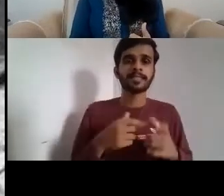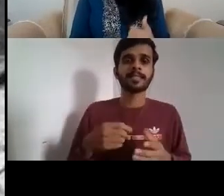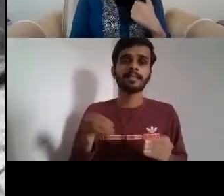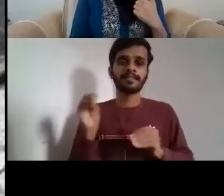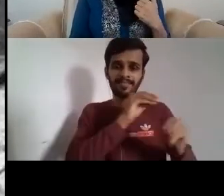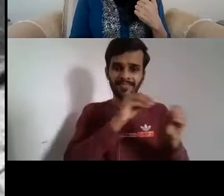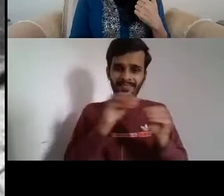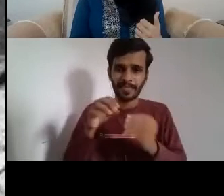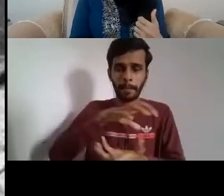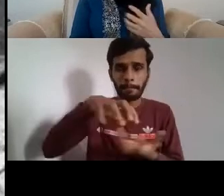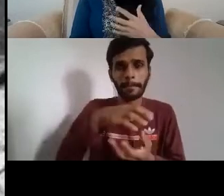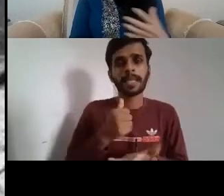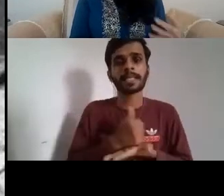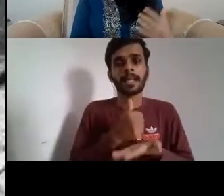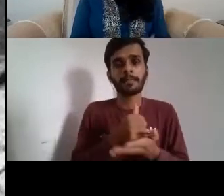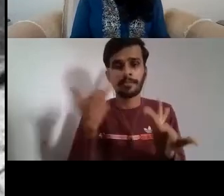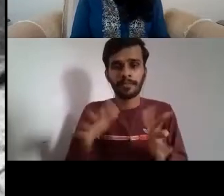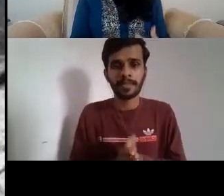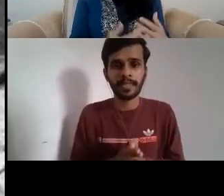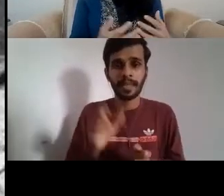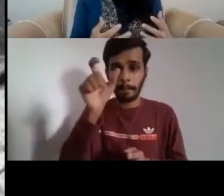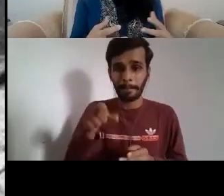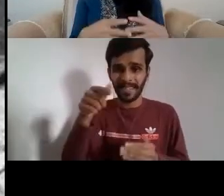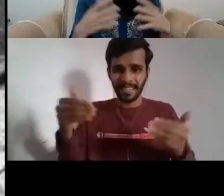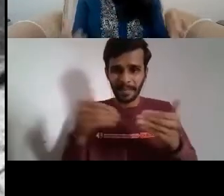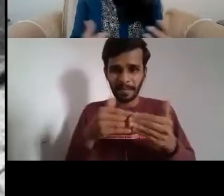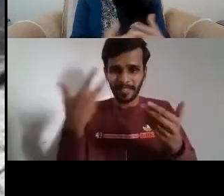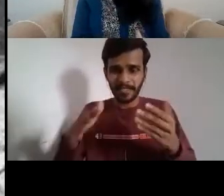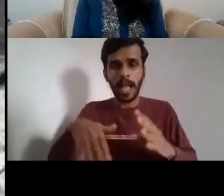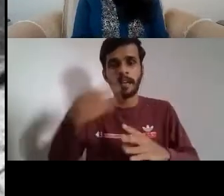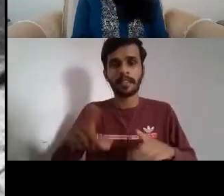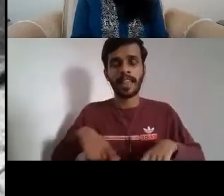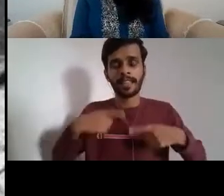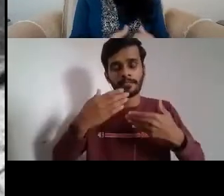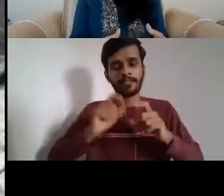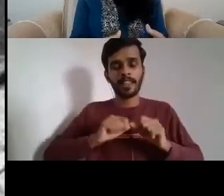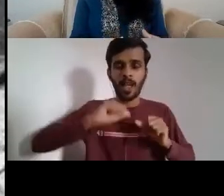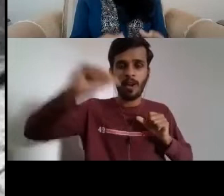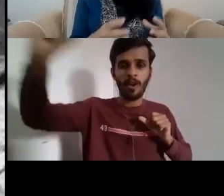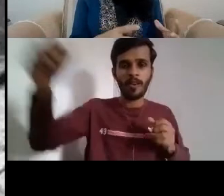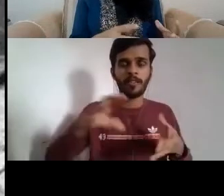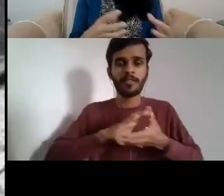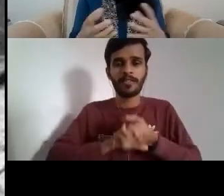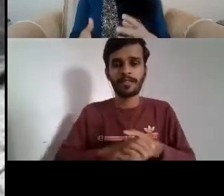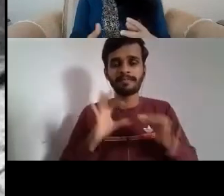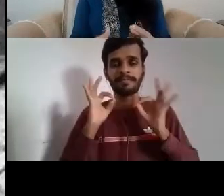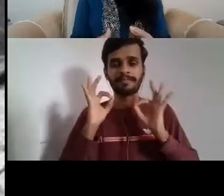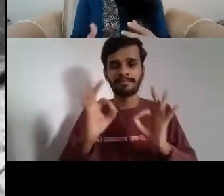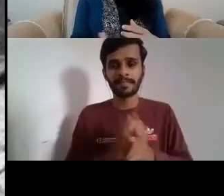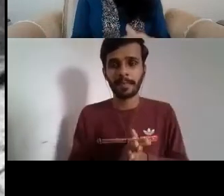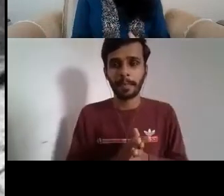meeting sparked a lifelong friendship that resulted in many collaborations, including the West Meets